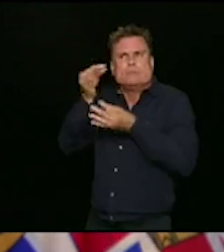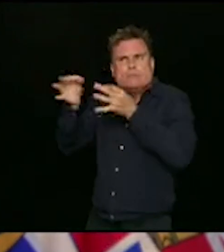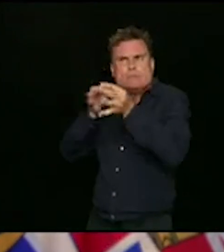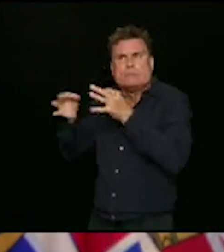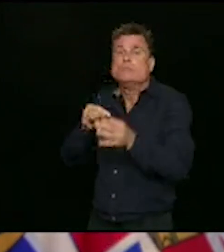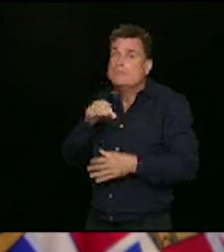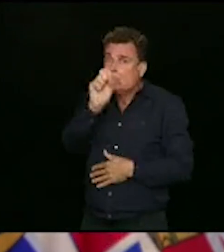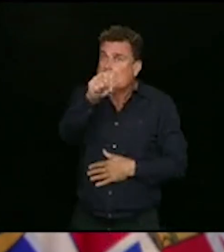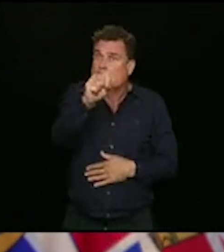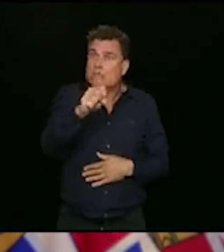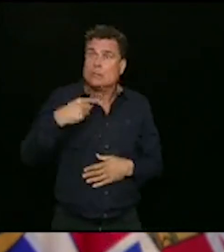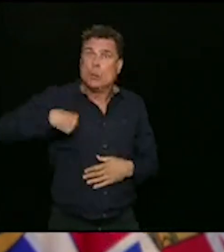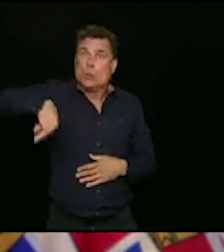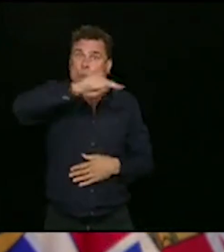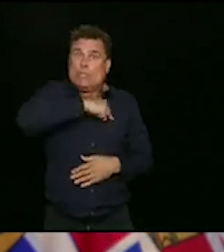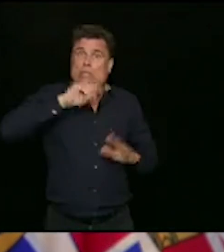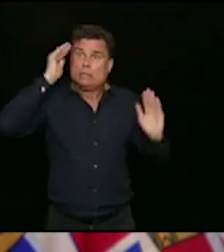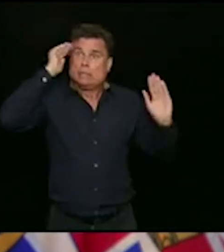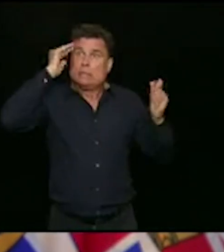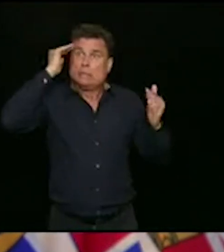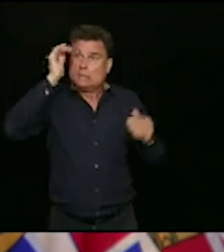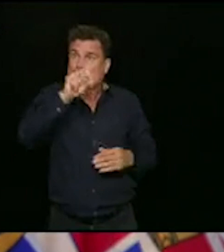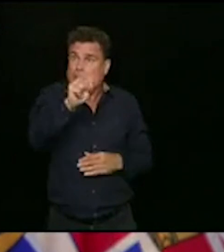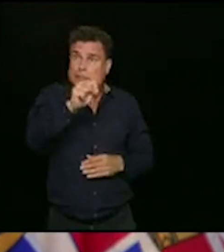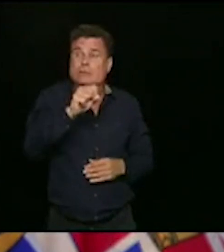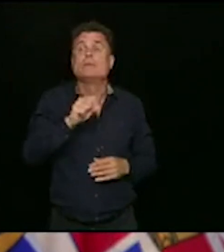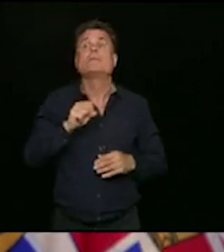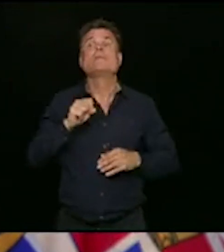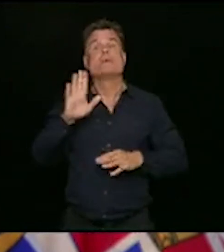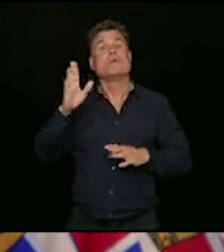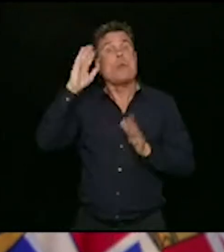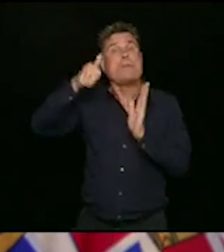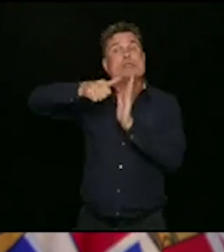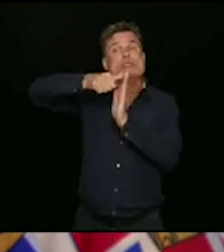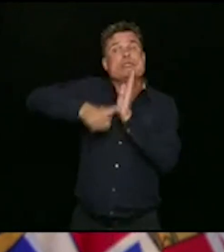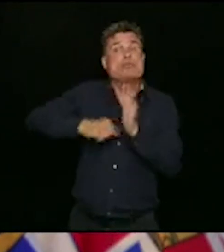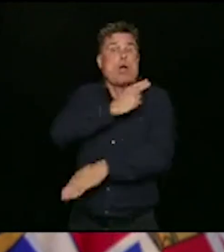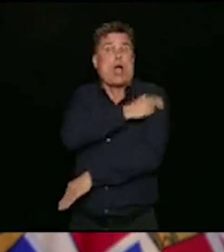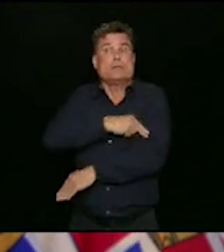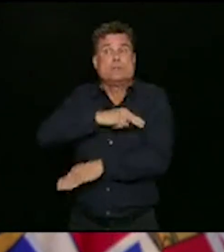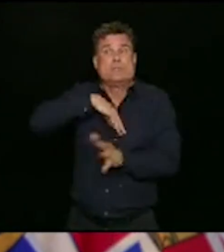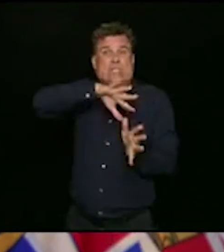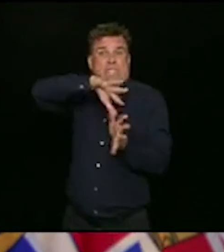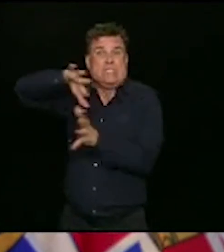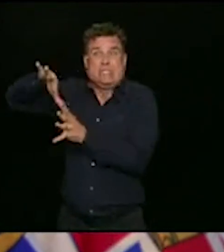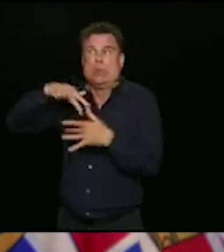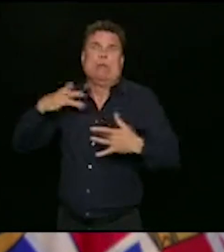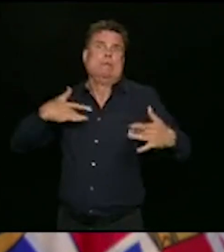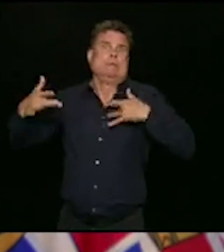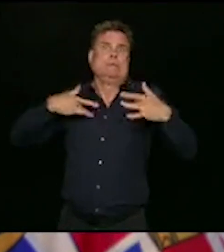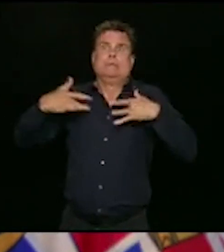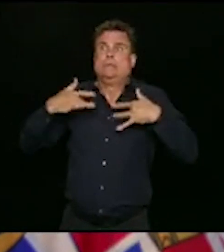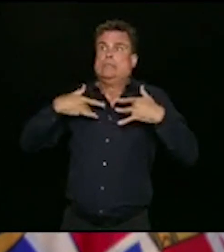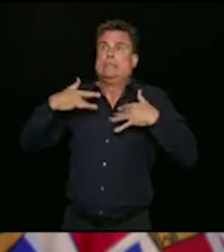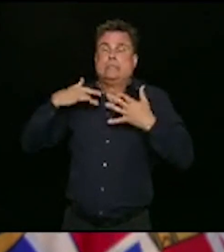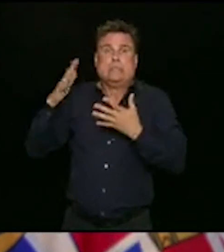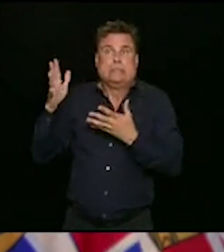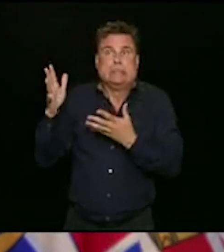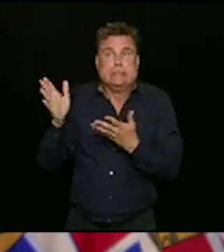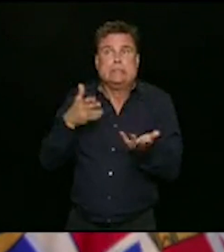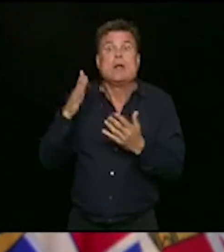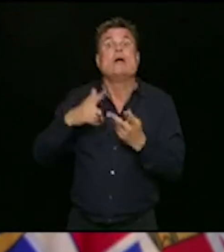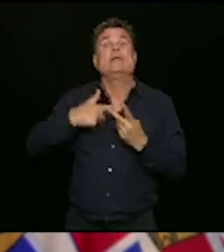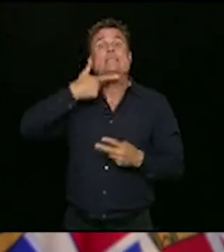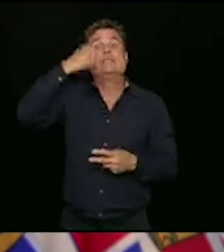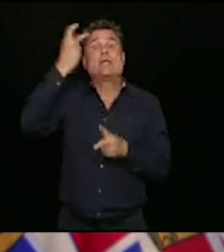we need to keep talking about it. I mean, we're all anxious. I was very anxious when we started doing surgeries again, when we let visitors into